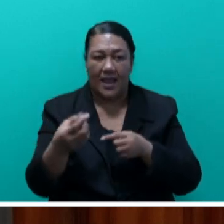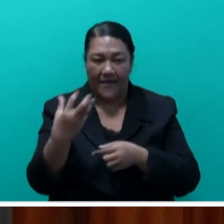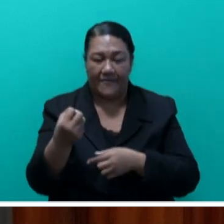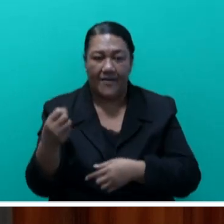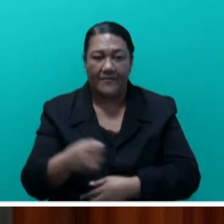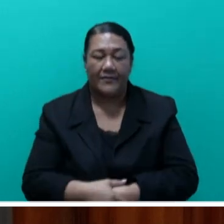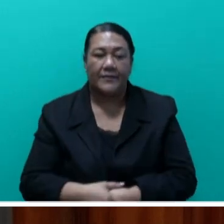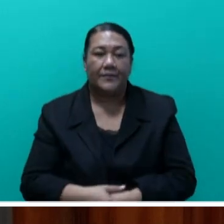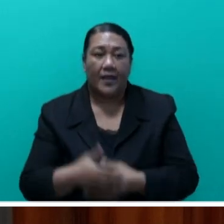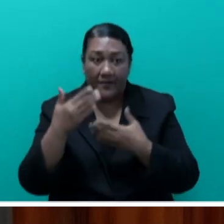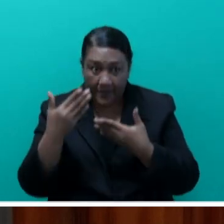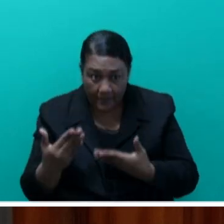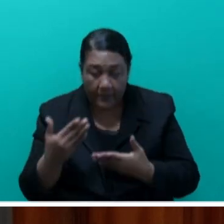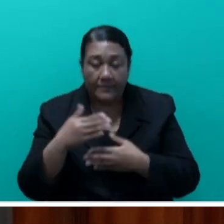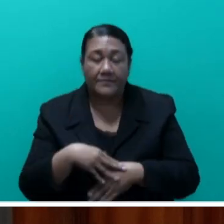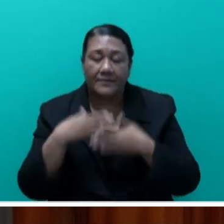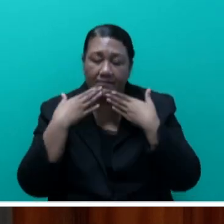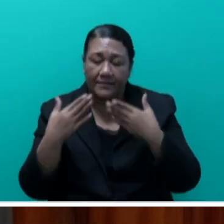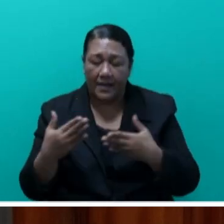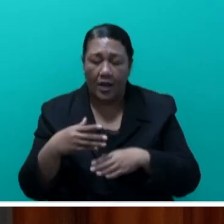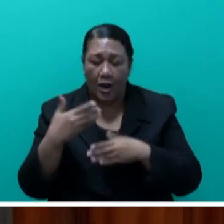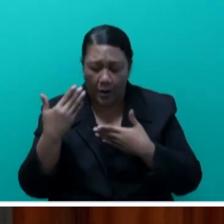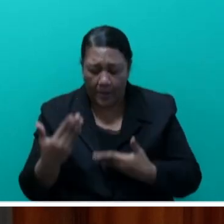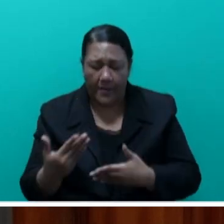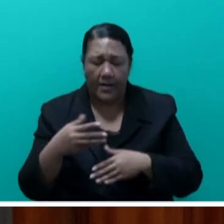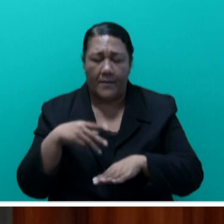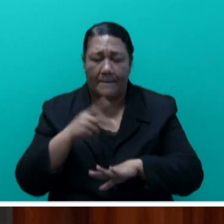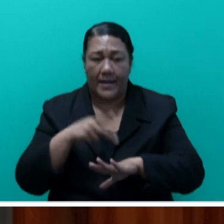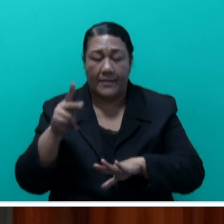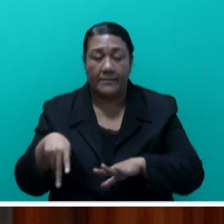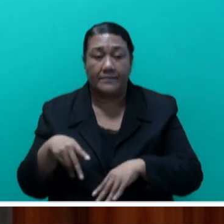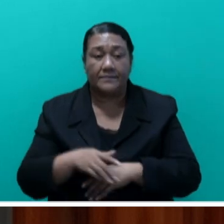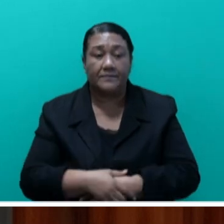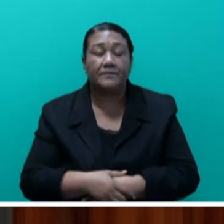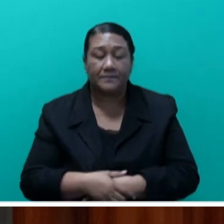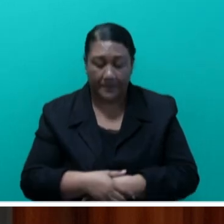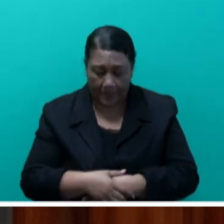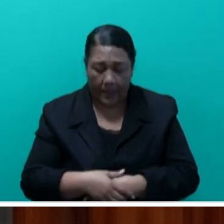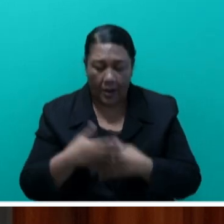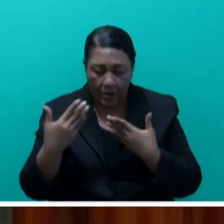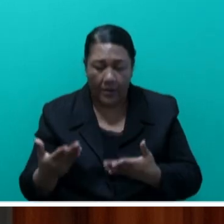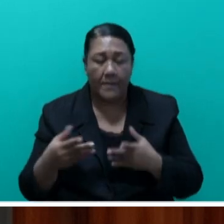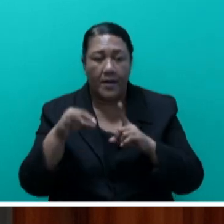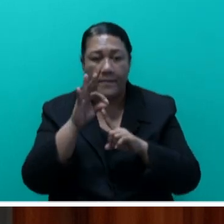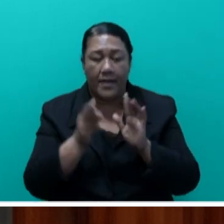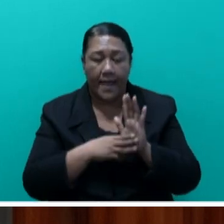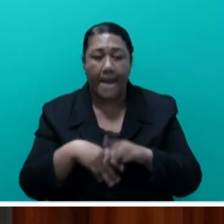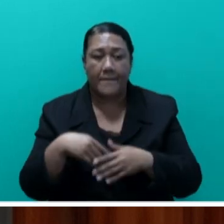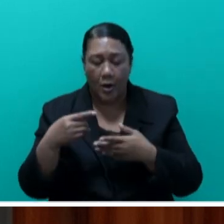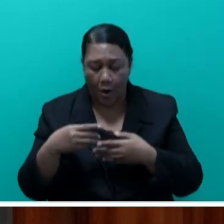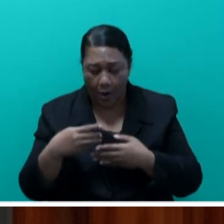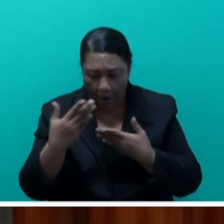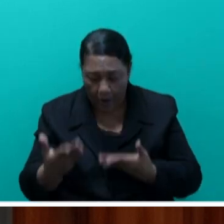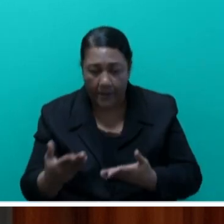Naka, Honourable Speaker of Parliament, the Honourable Prime Minister, Honourable Leader of Opposition, Honourable Ministers